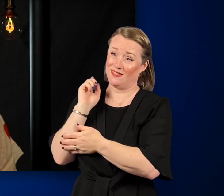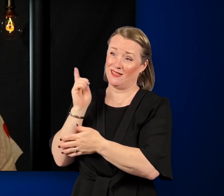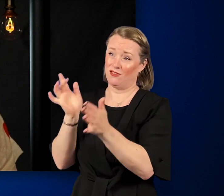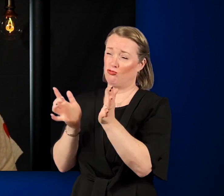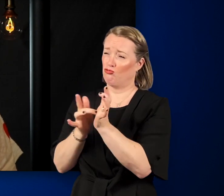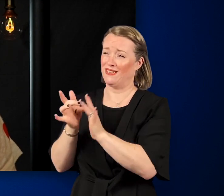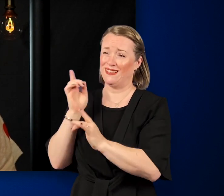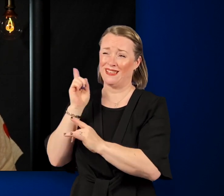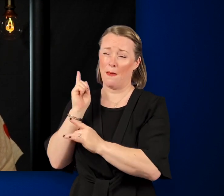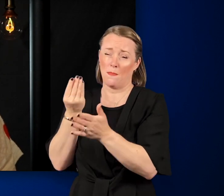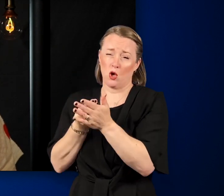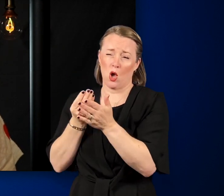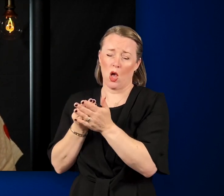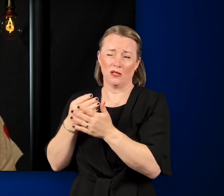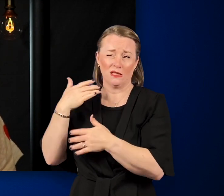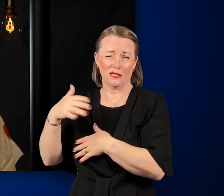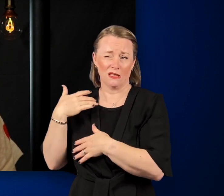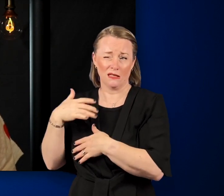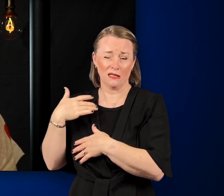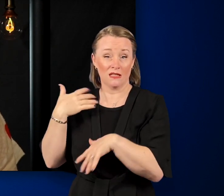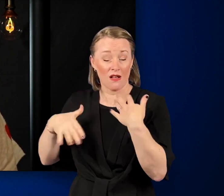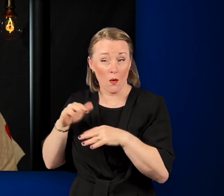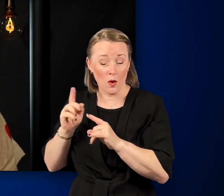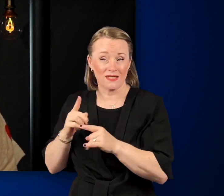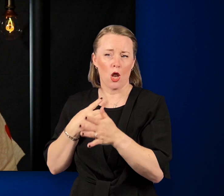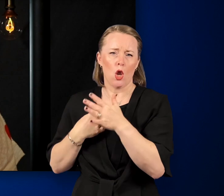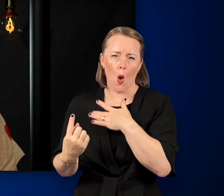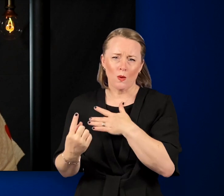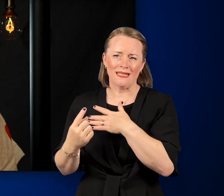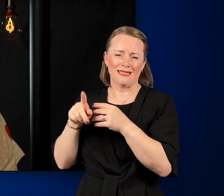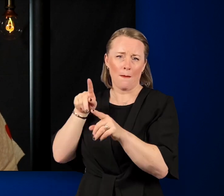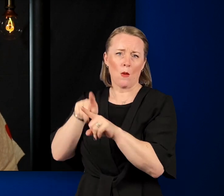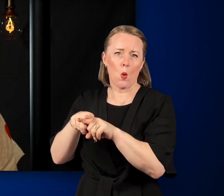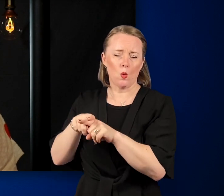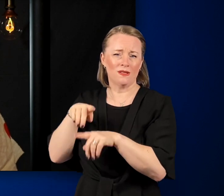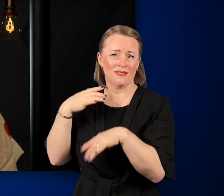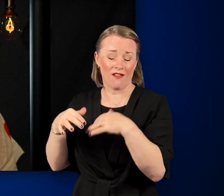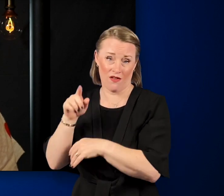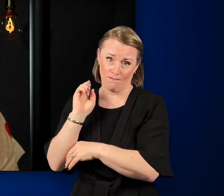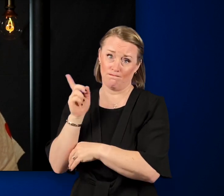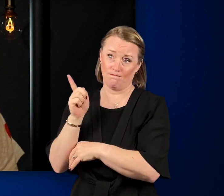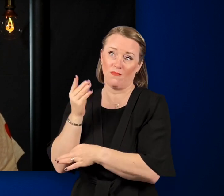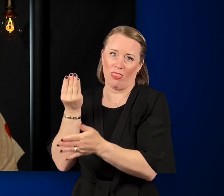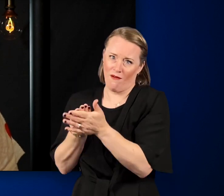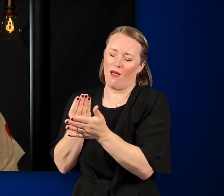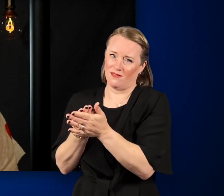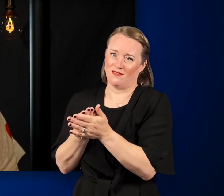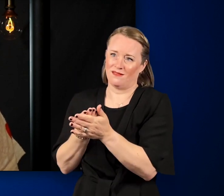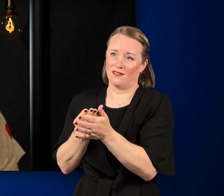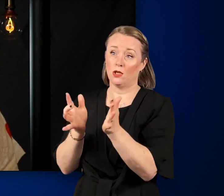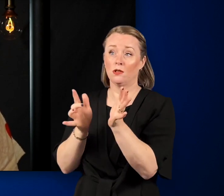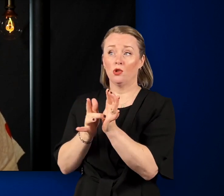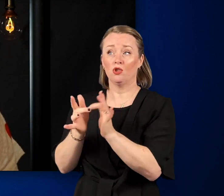loneliness, misunderstanding, abuse, hatred, and suffering. It cost him hunger and